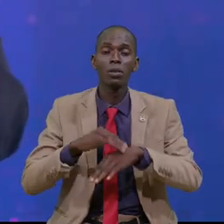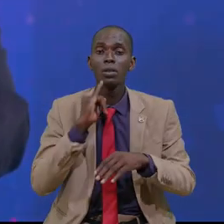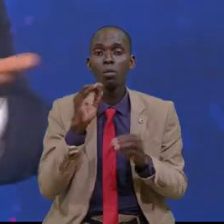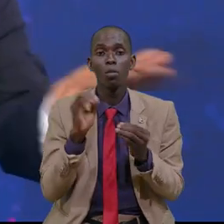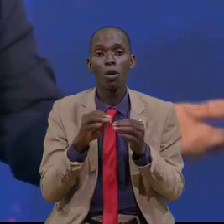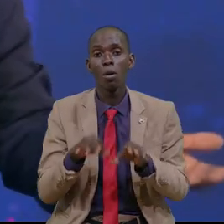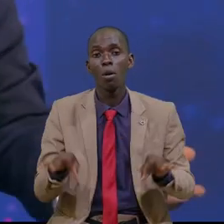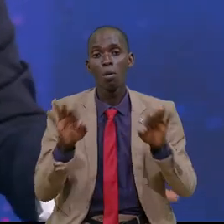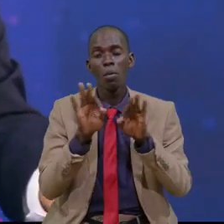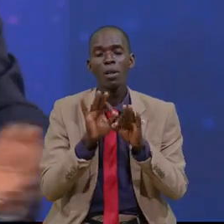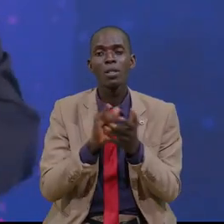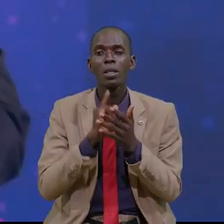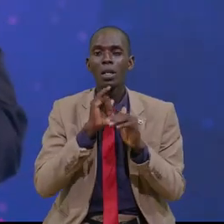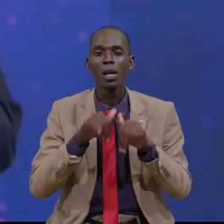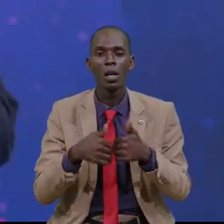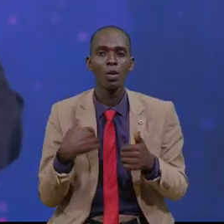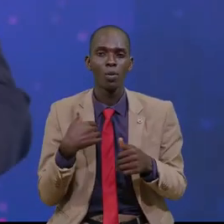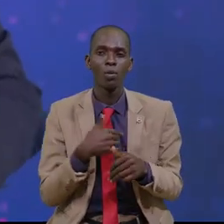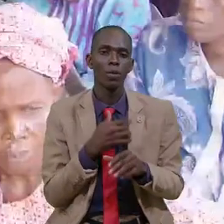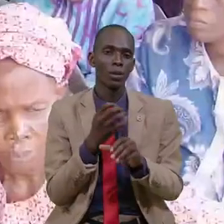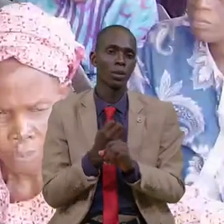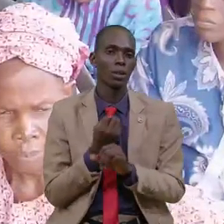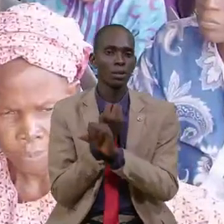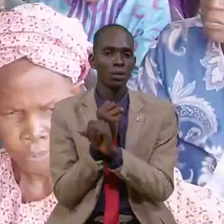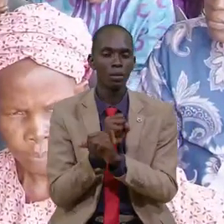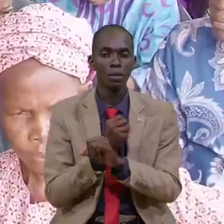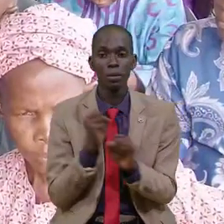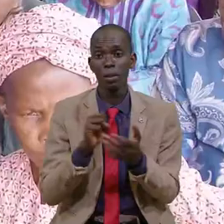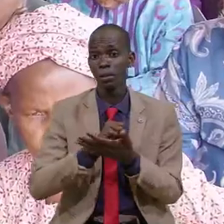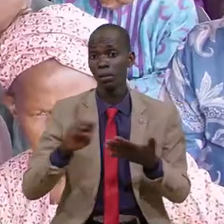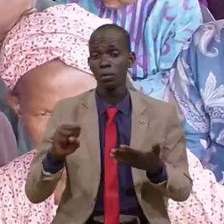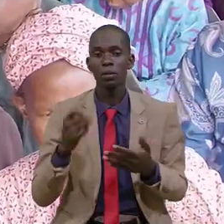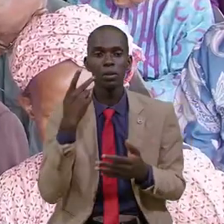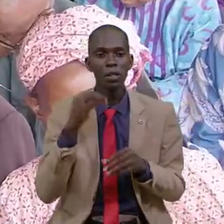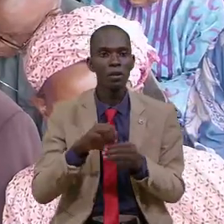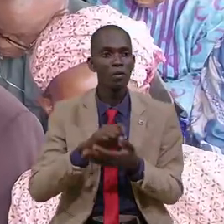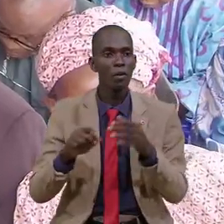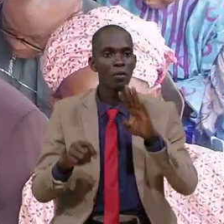get sanctified. That's our consecration. Then in verse 14, it says,